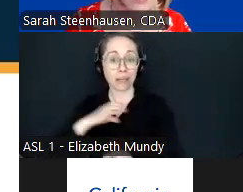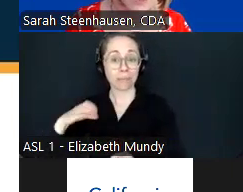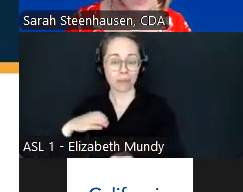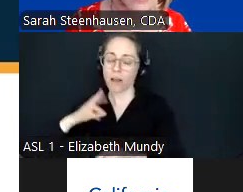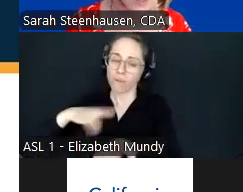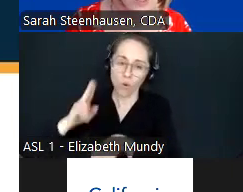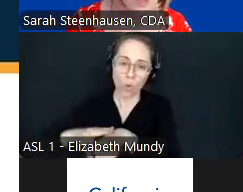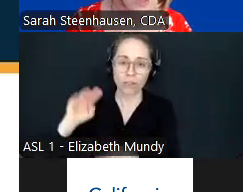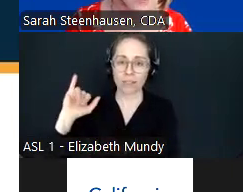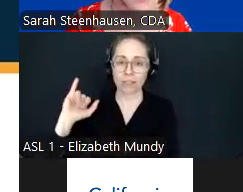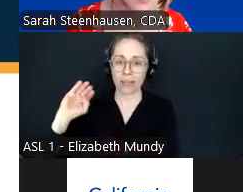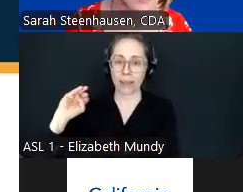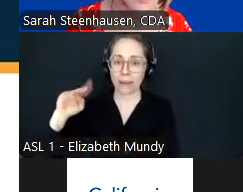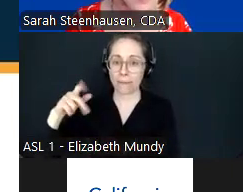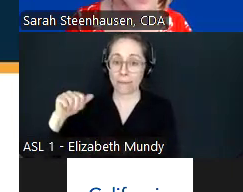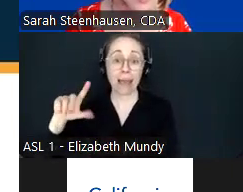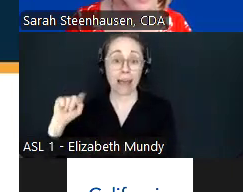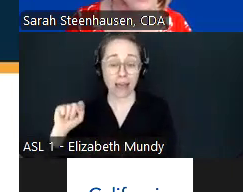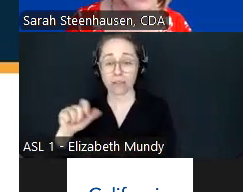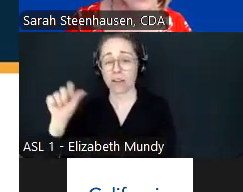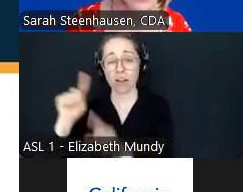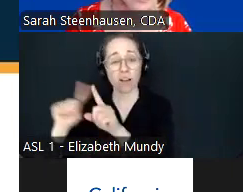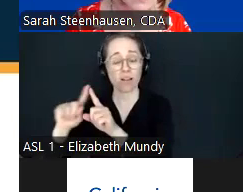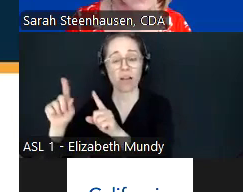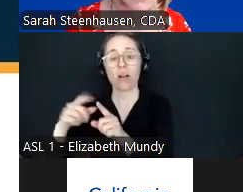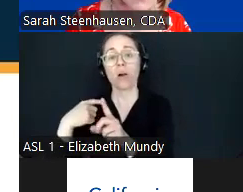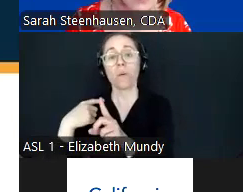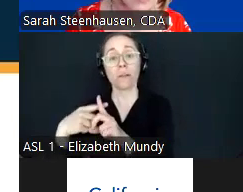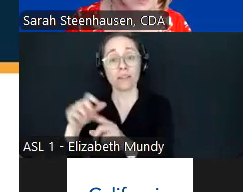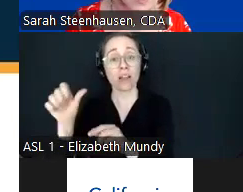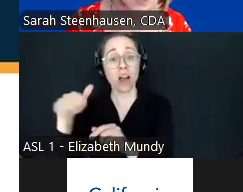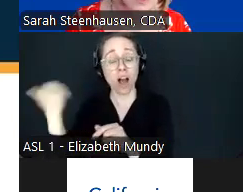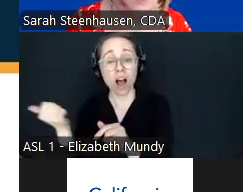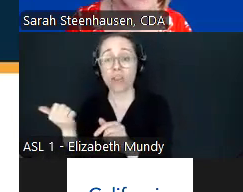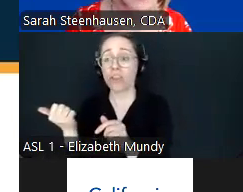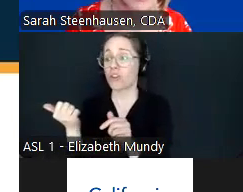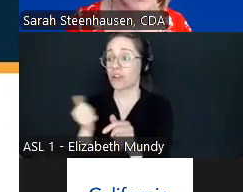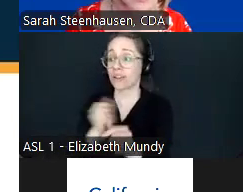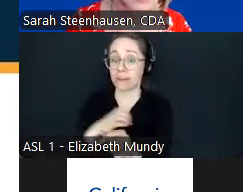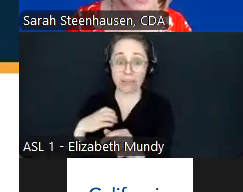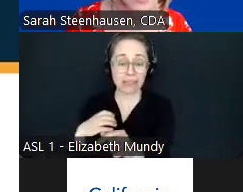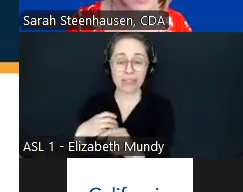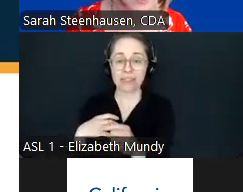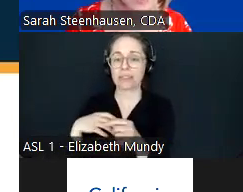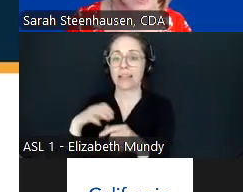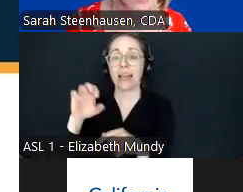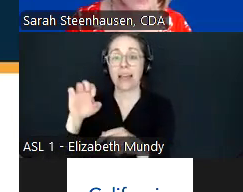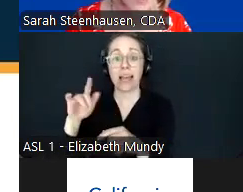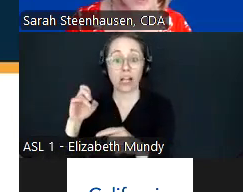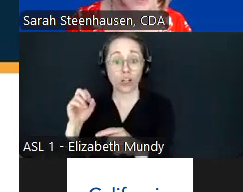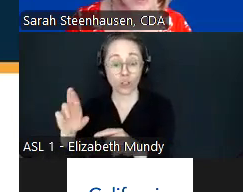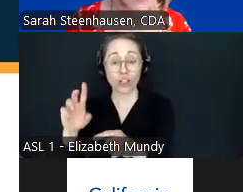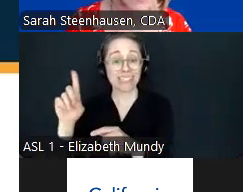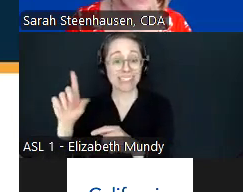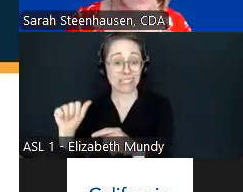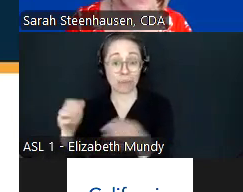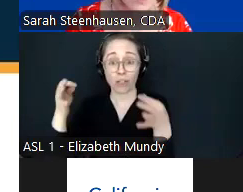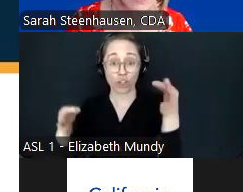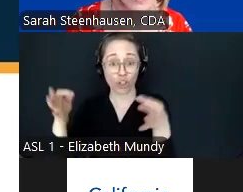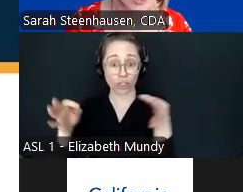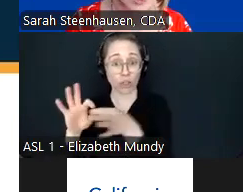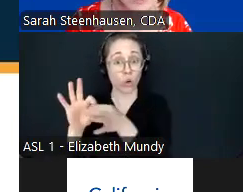you, but as well as our Disability and Aging Community Living Advisory Committee, the Elder and Disability Justice Coordinating